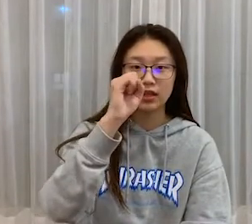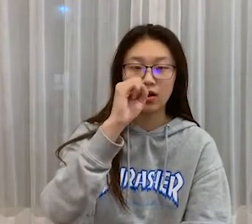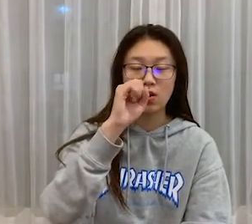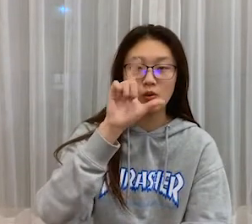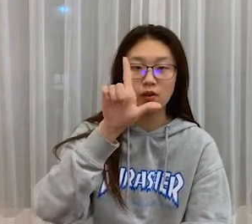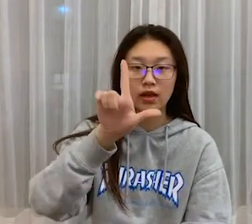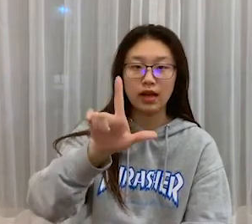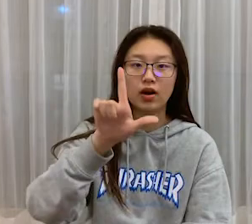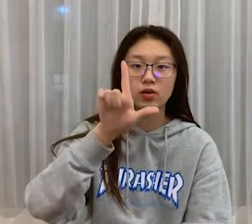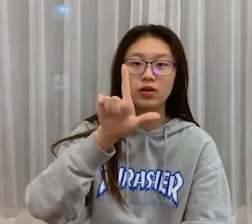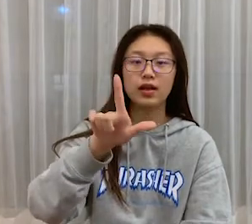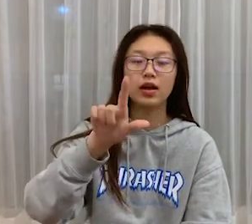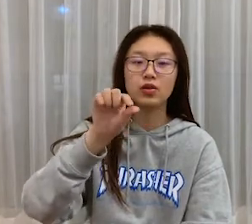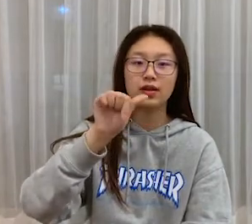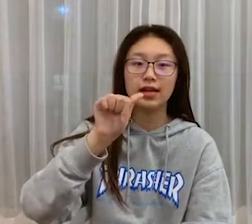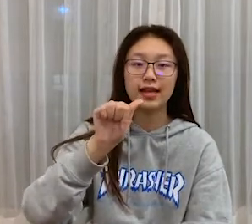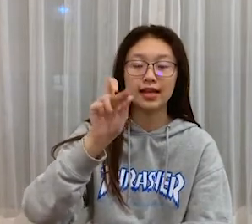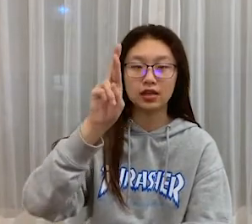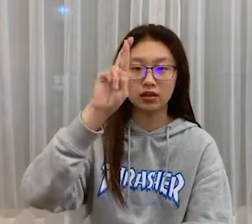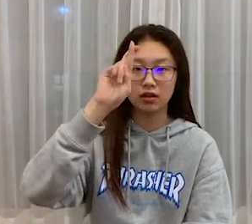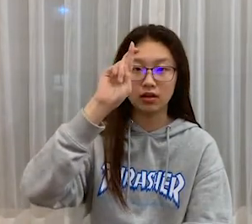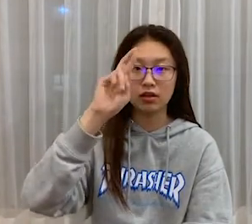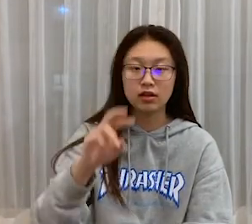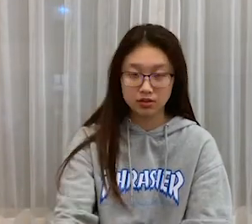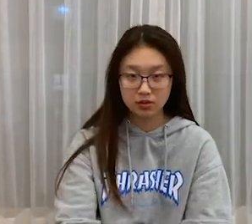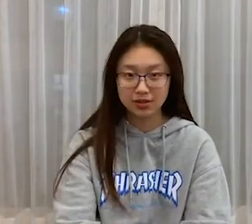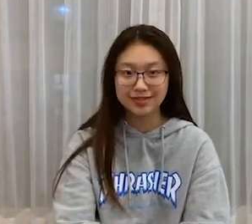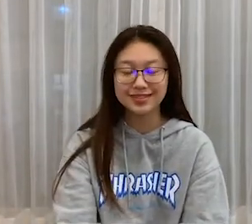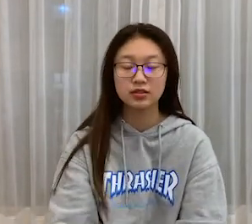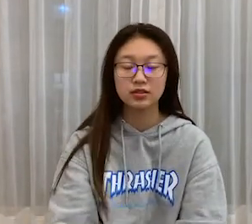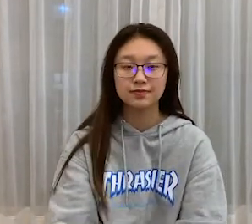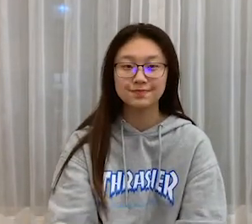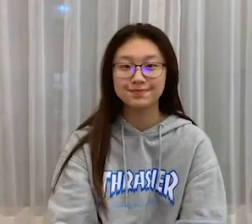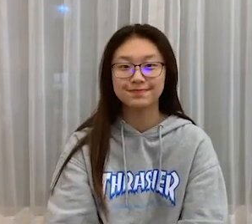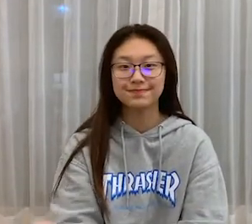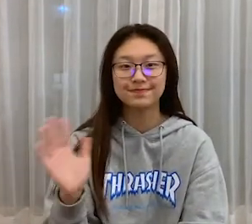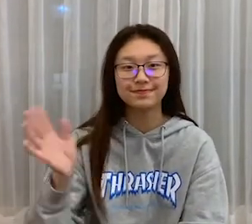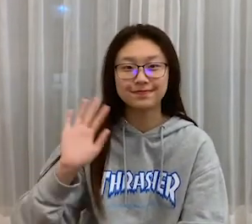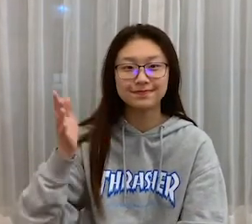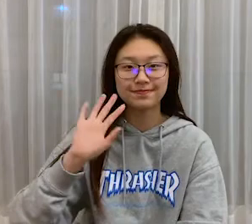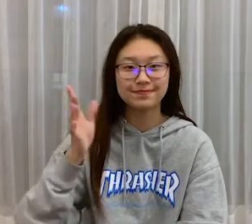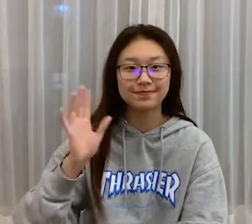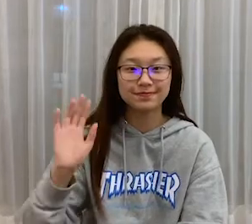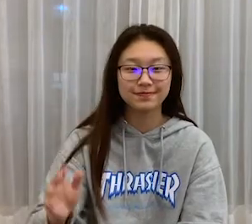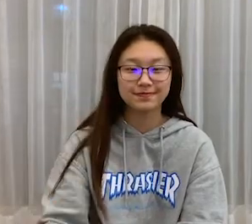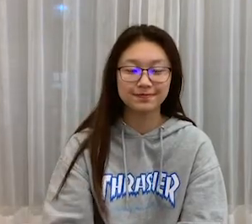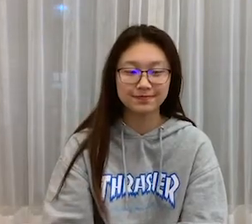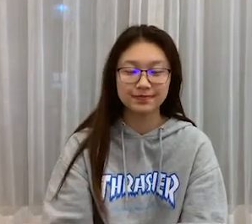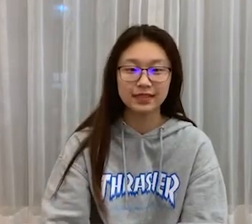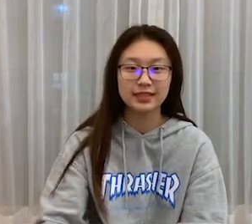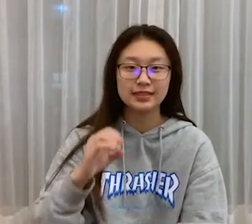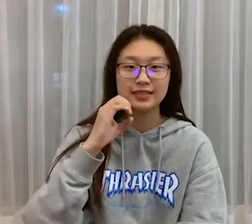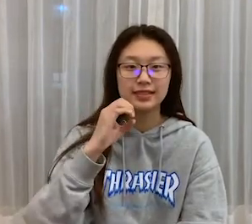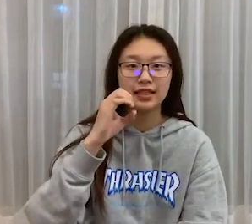example, to lead someone to his seat. And also, it can mean to accept.